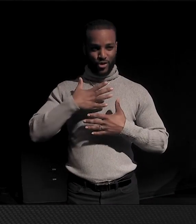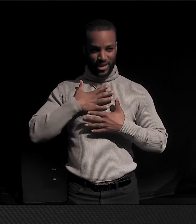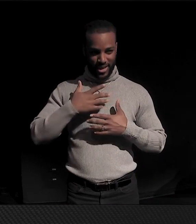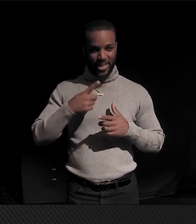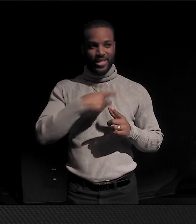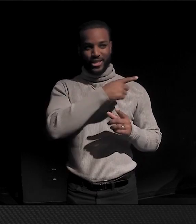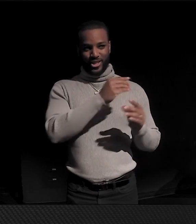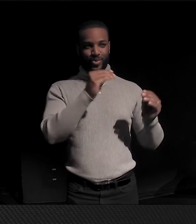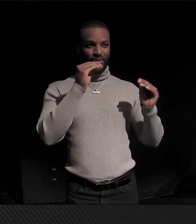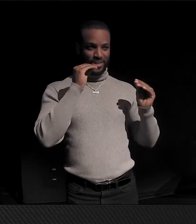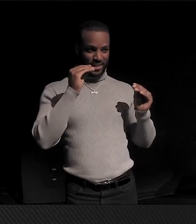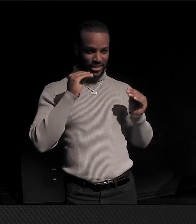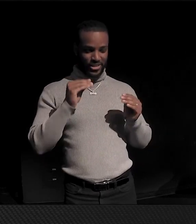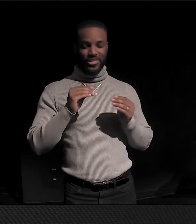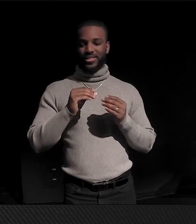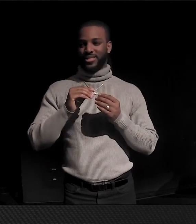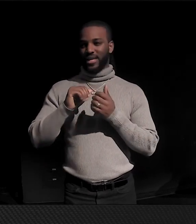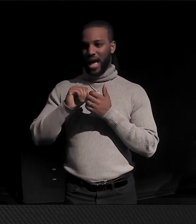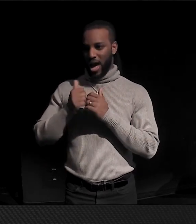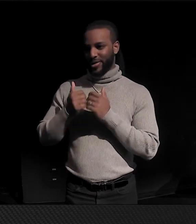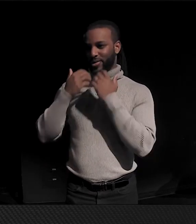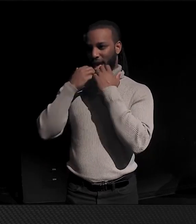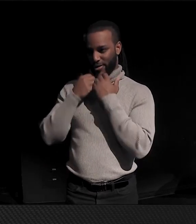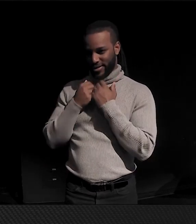going to guide us through adoration.